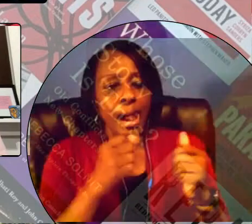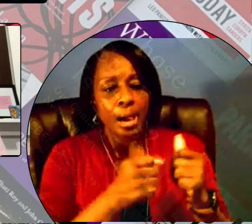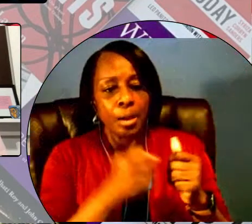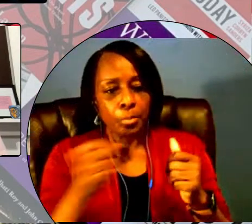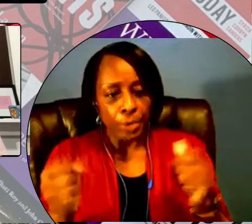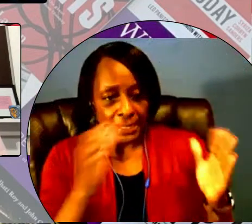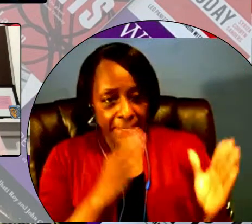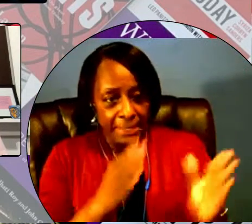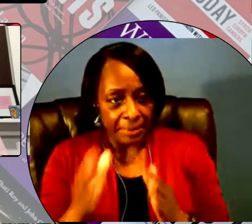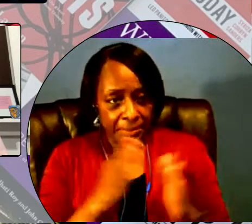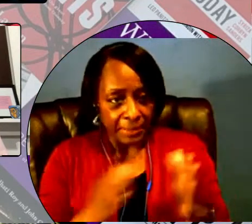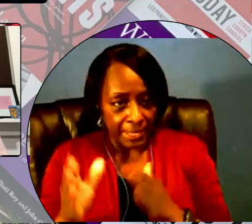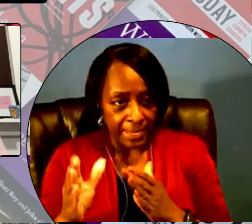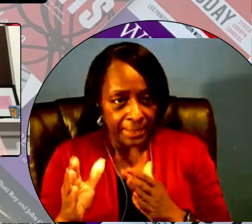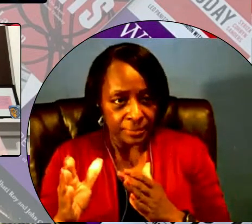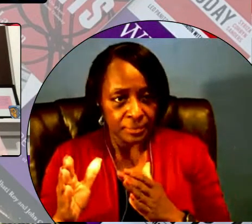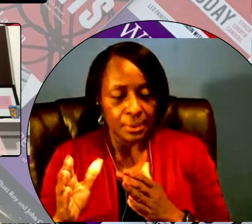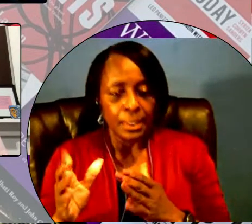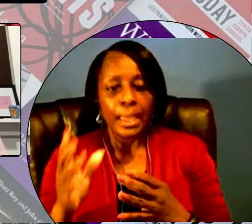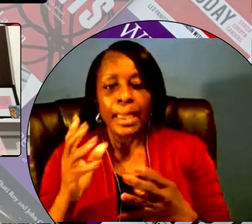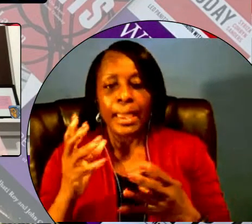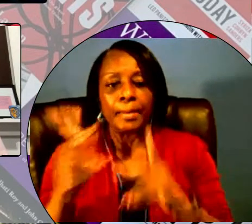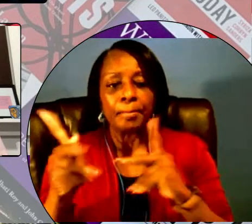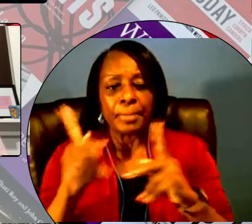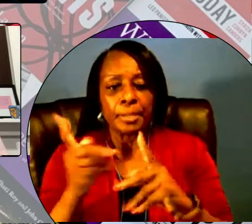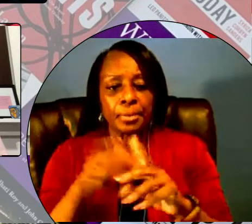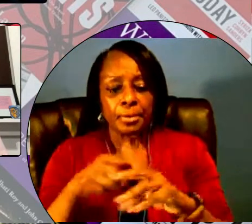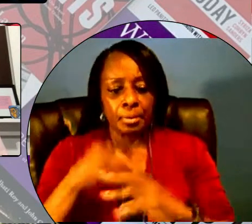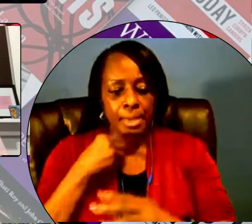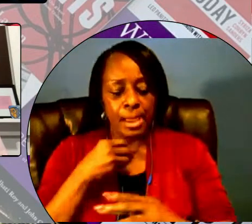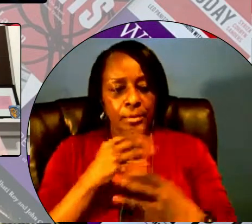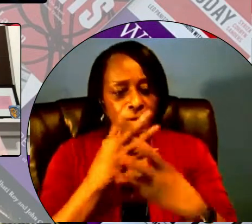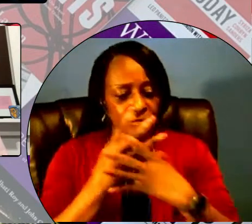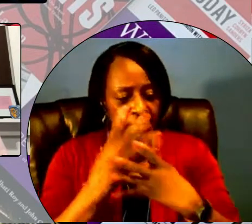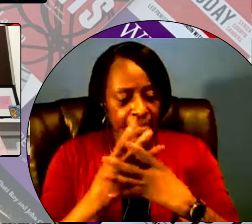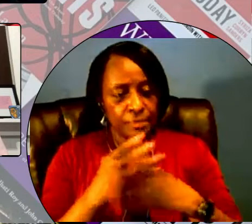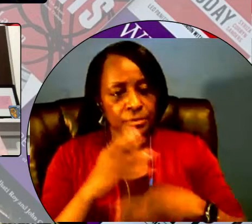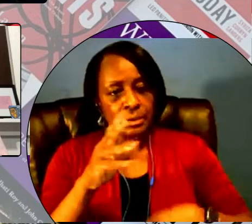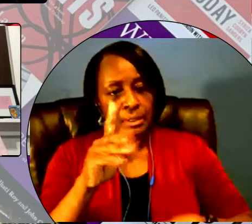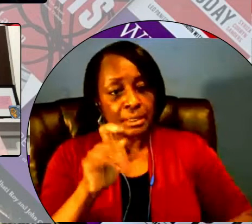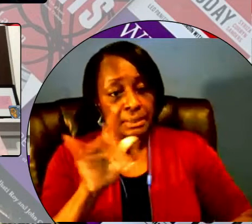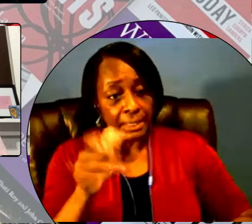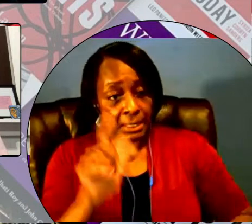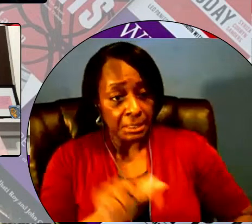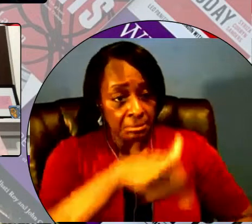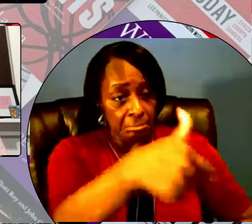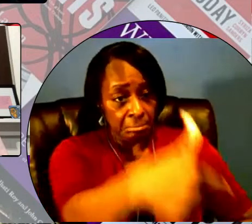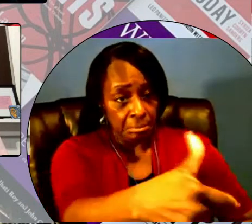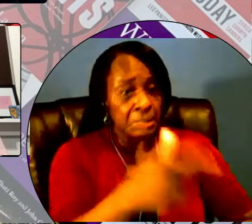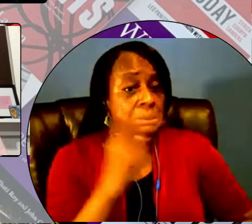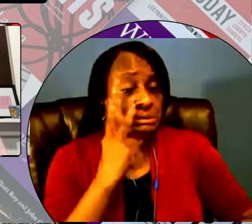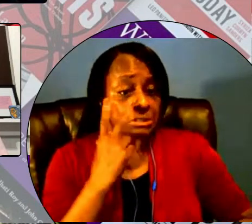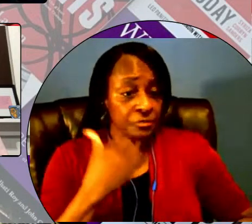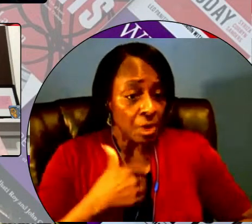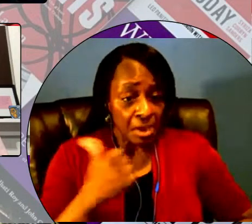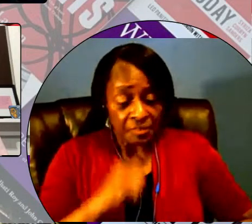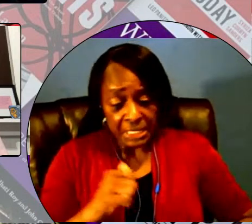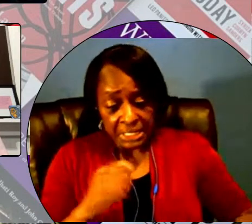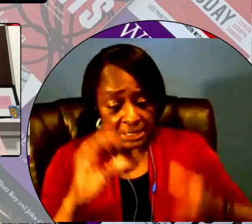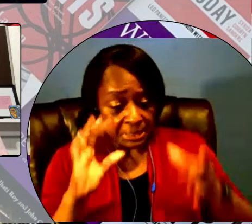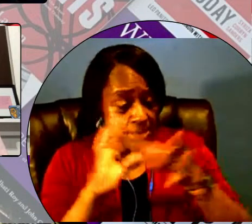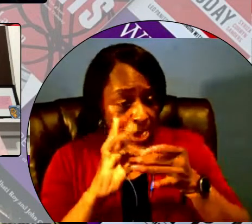strategies inside and outside of cages. And Kelly, I'll pass it over to you to see if you have any thoughts